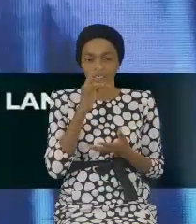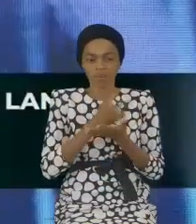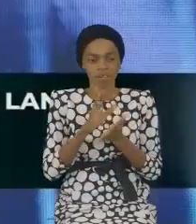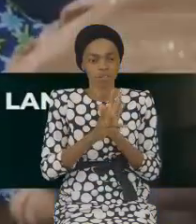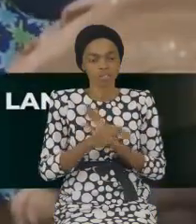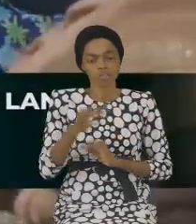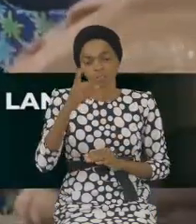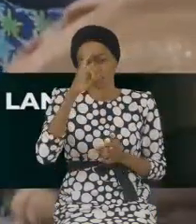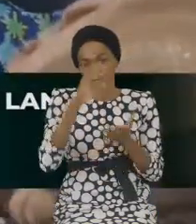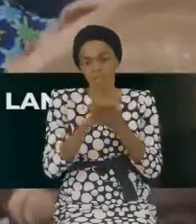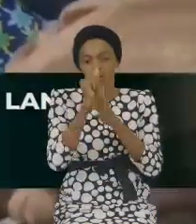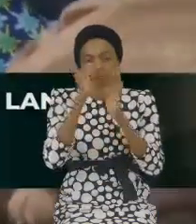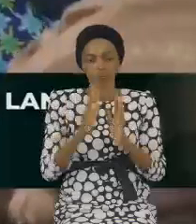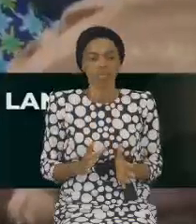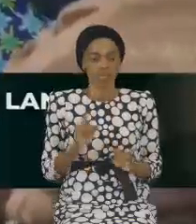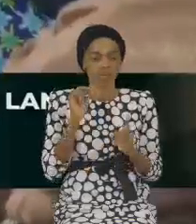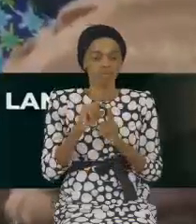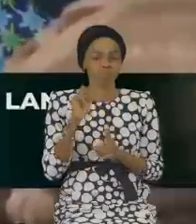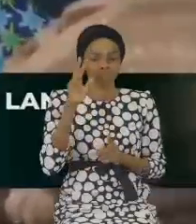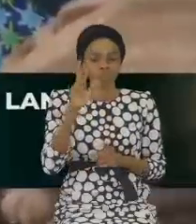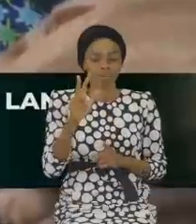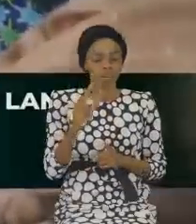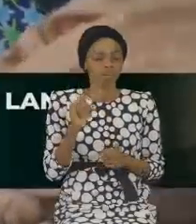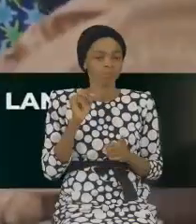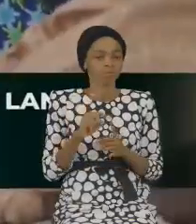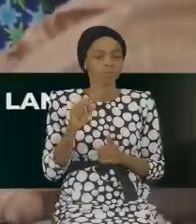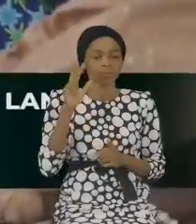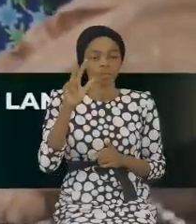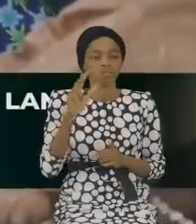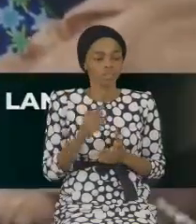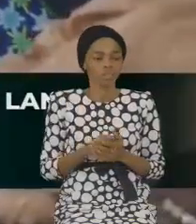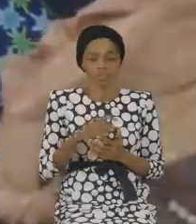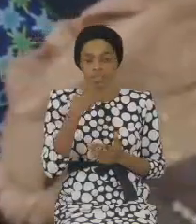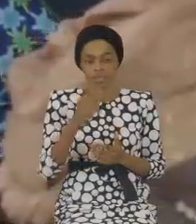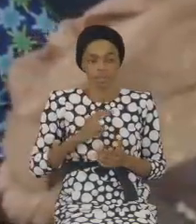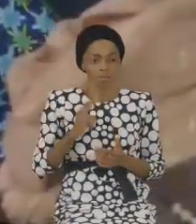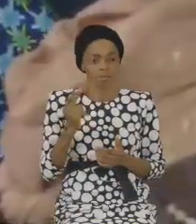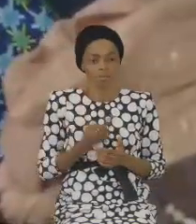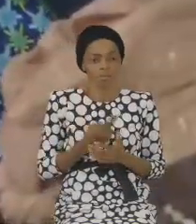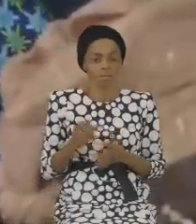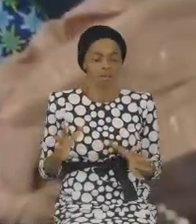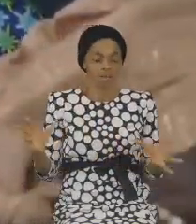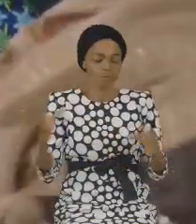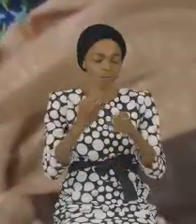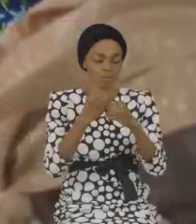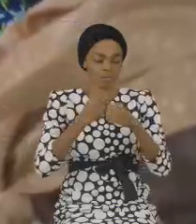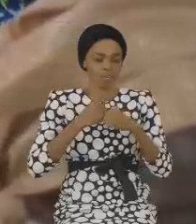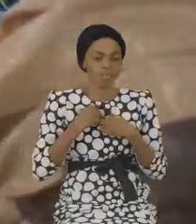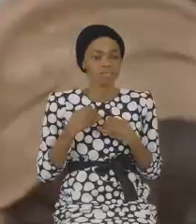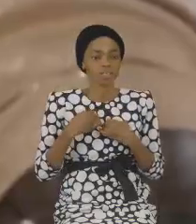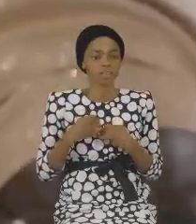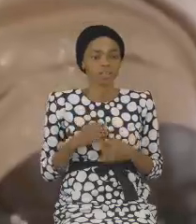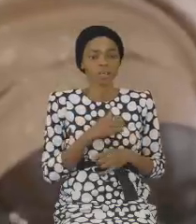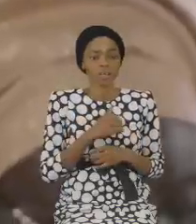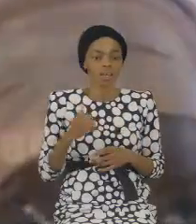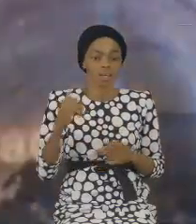now to point number 3 there. And number 3, it tells us, possessing a permanent